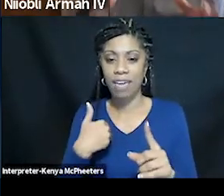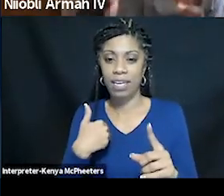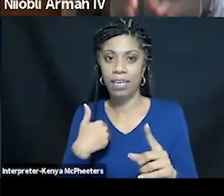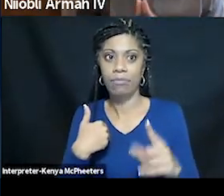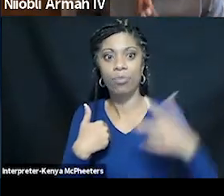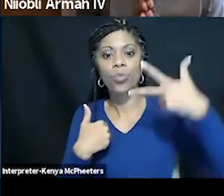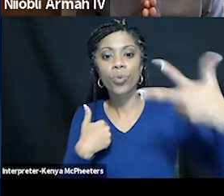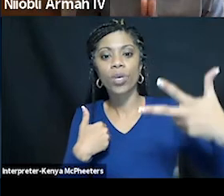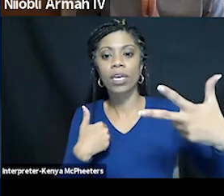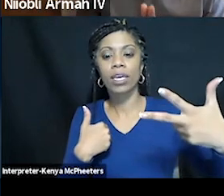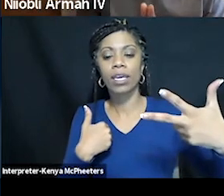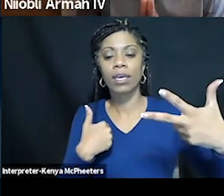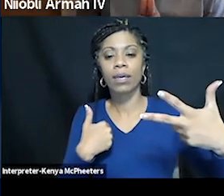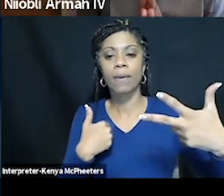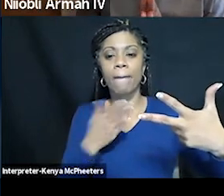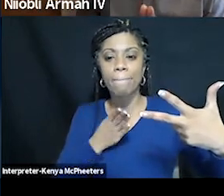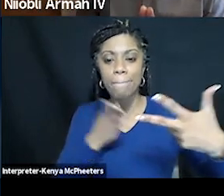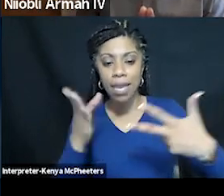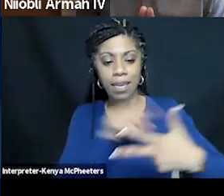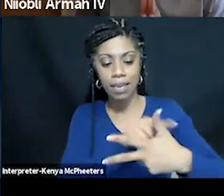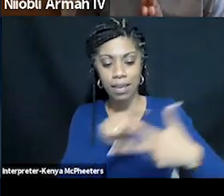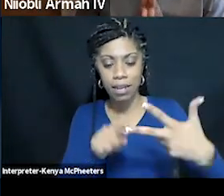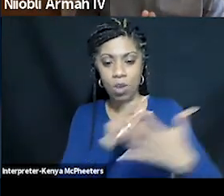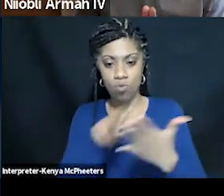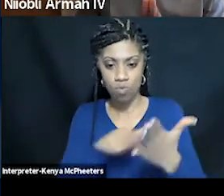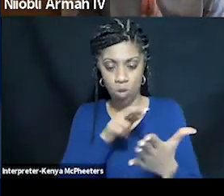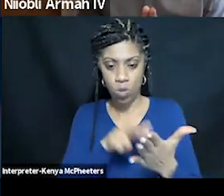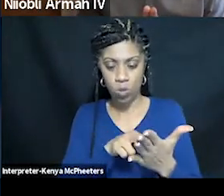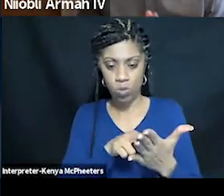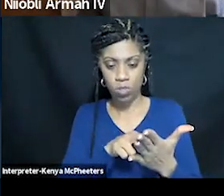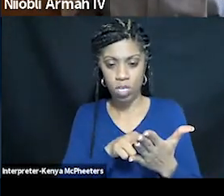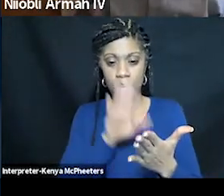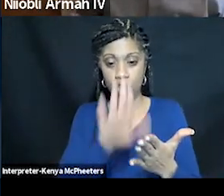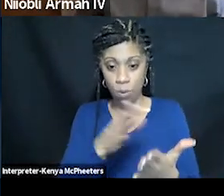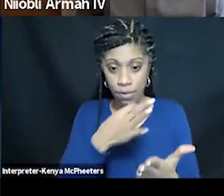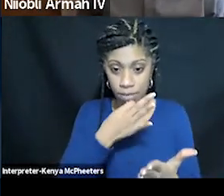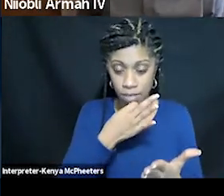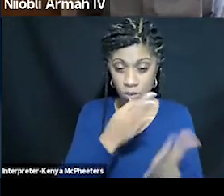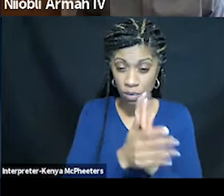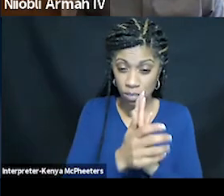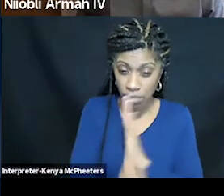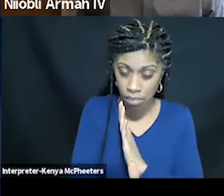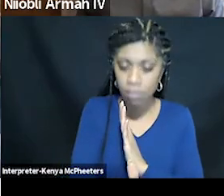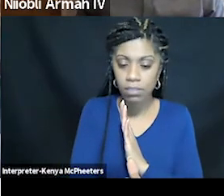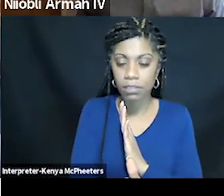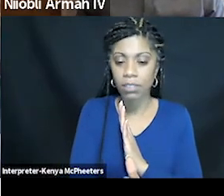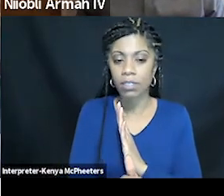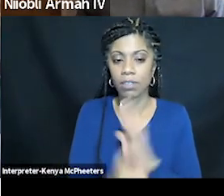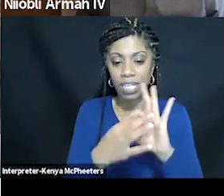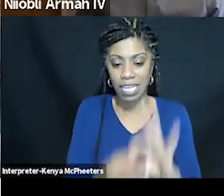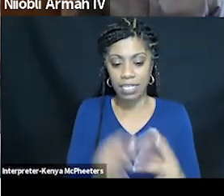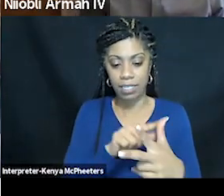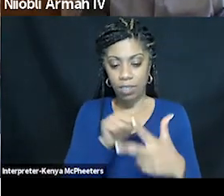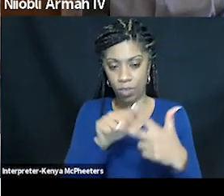roles that laser focus on your profession, your expertise, and your skills. So let's go to the next slide.